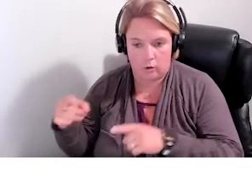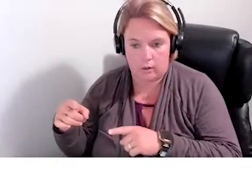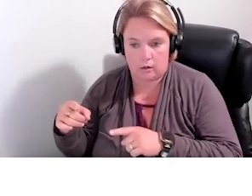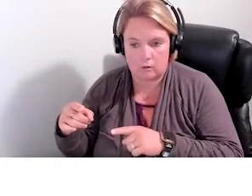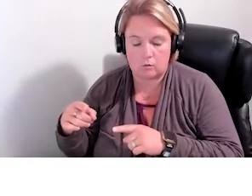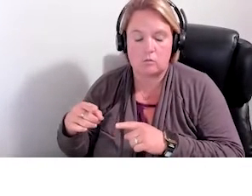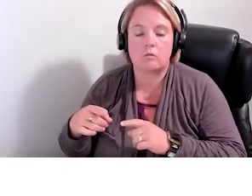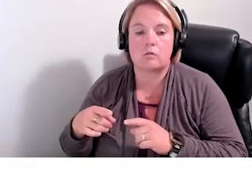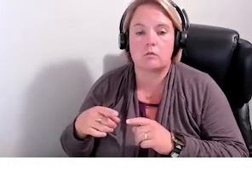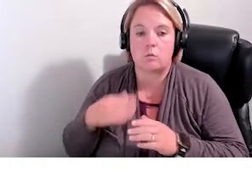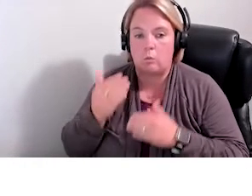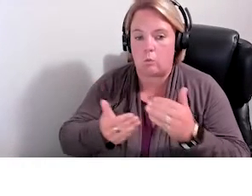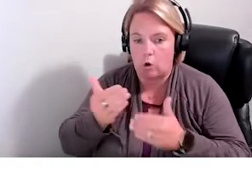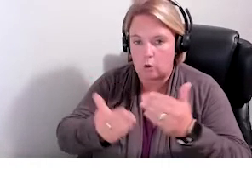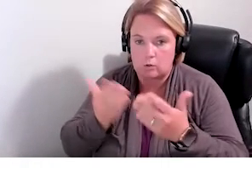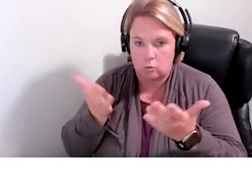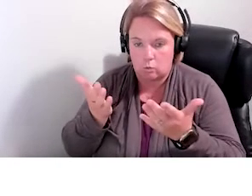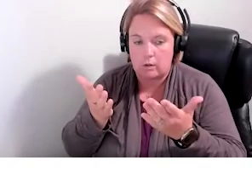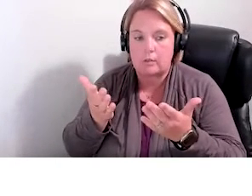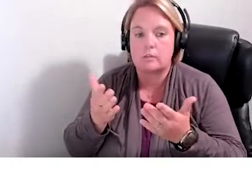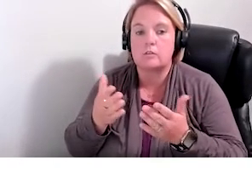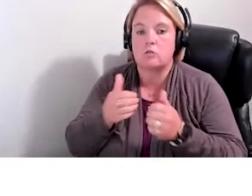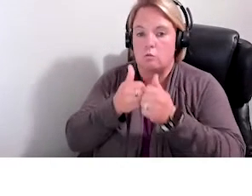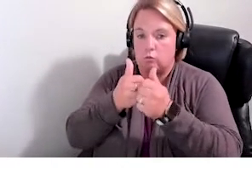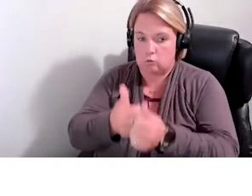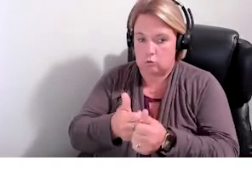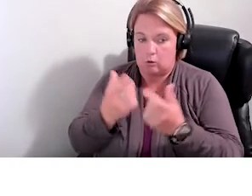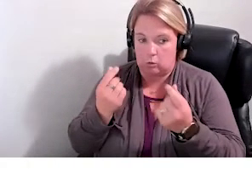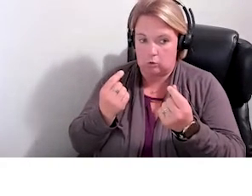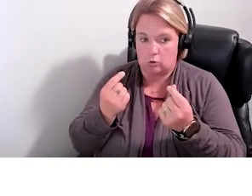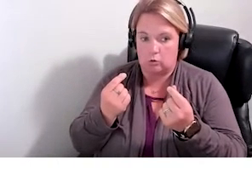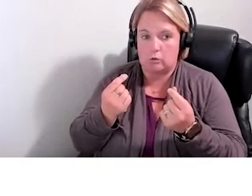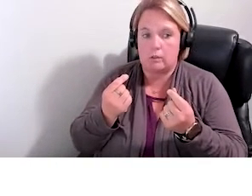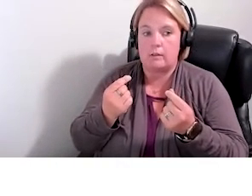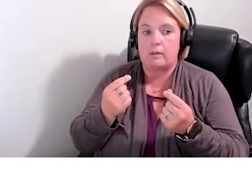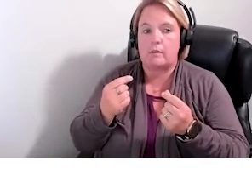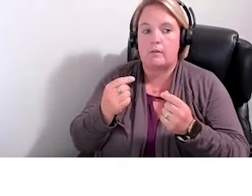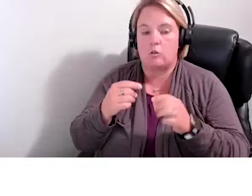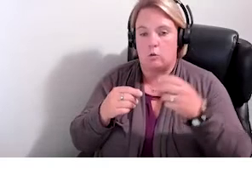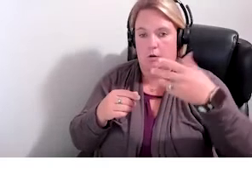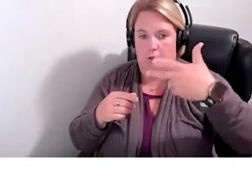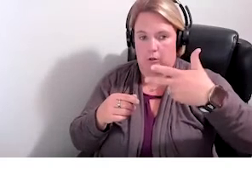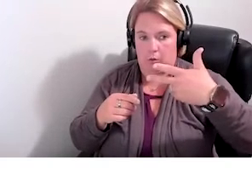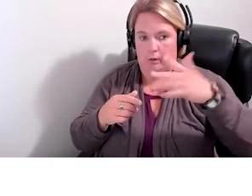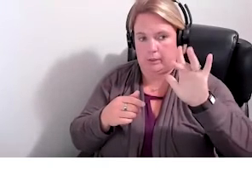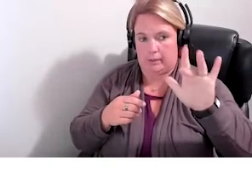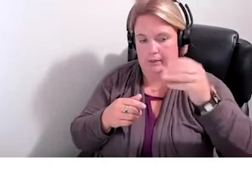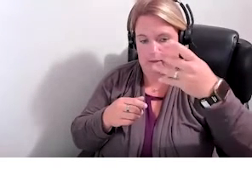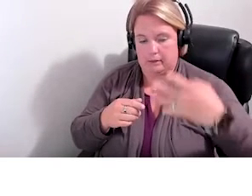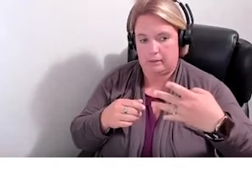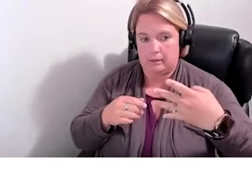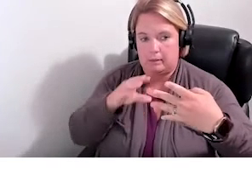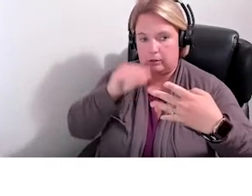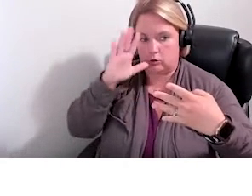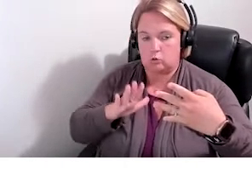flag? So, but for tracking, you will go again into the hamburger right here, select students from the menu, and